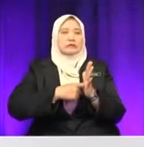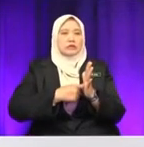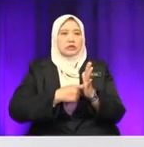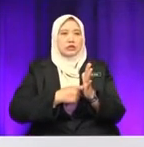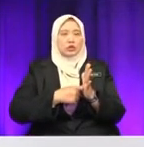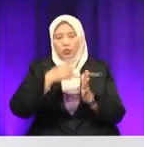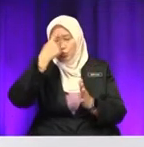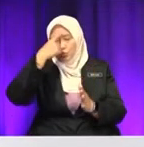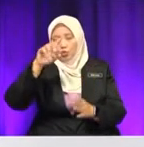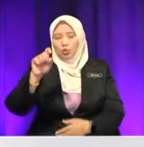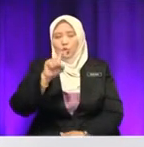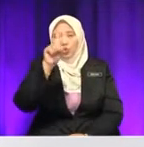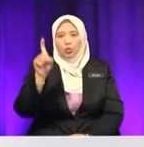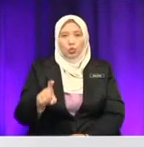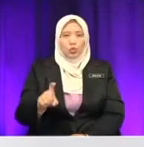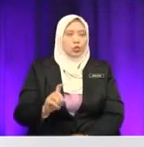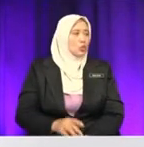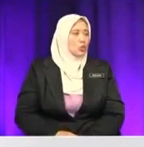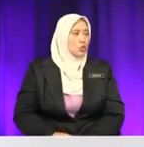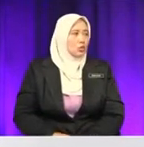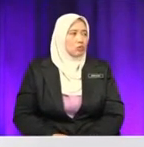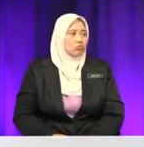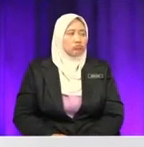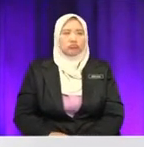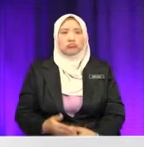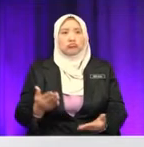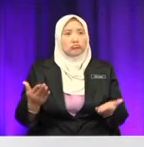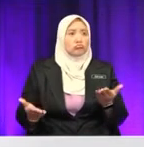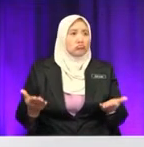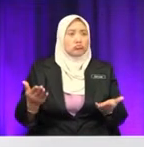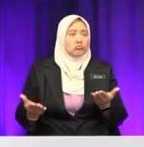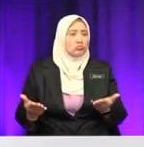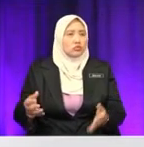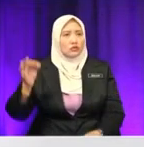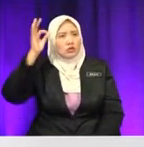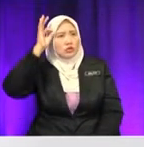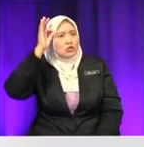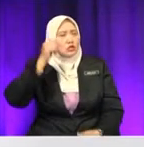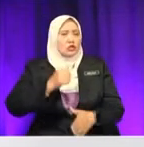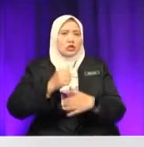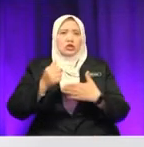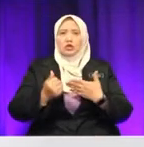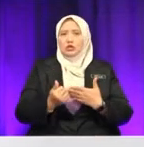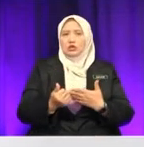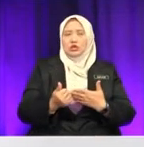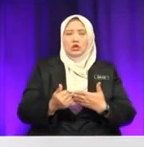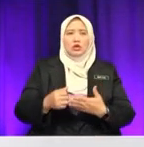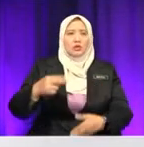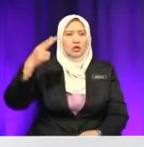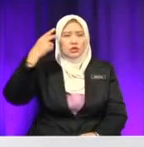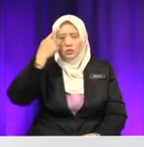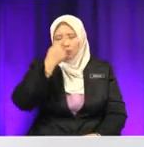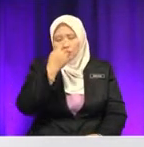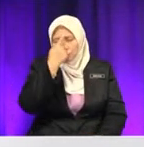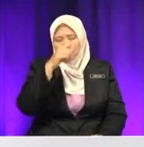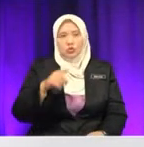question. So now, will it be Faisal or will it be Hasif? Anyone wants to give it a shot? Faisal or Hasif? Can I give a shot,